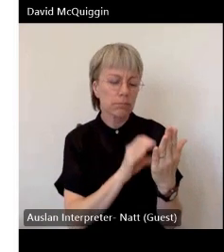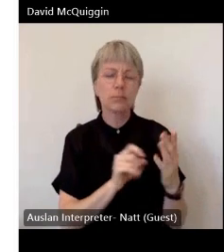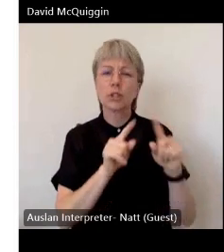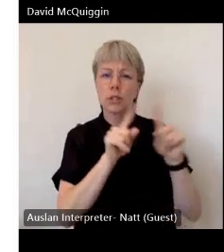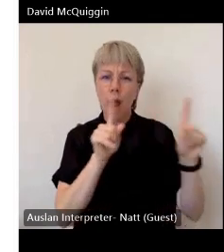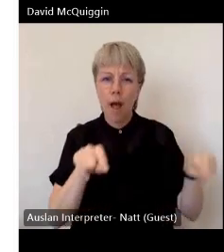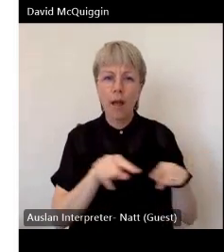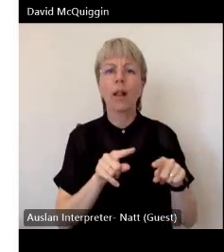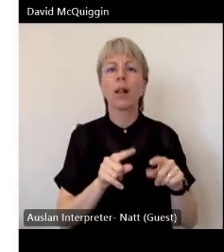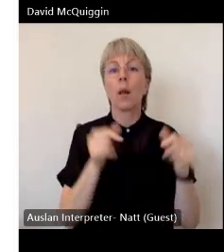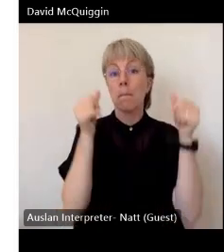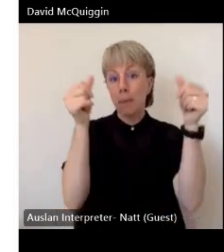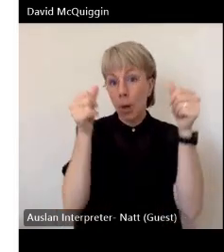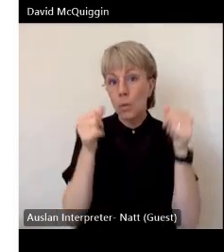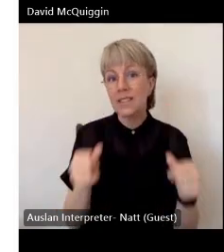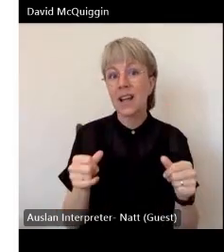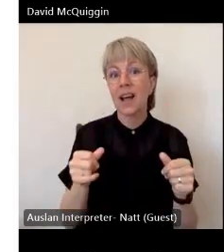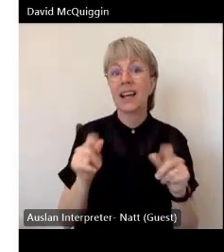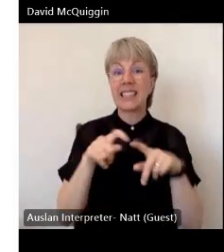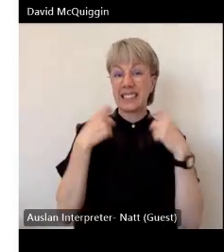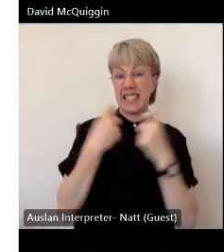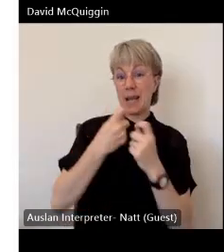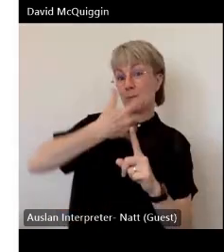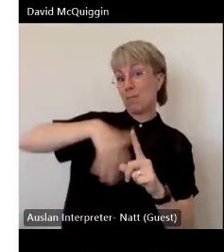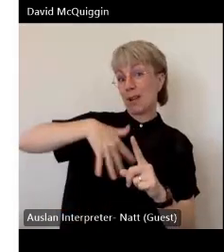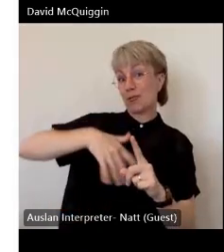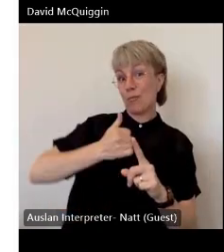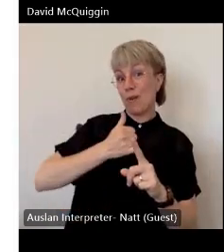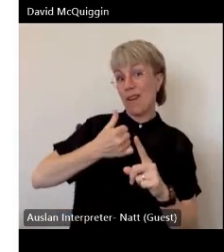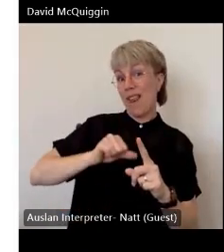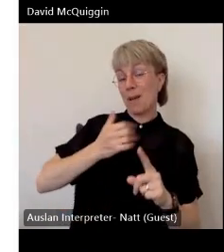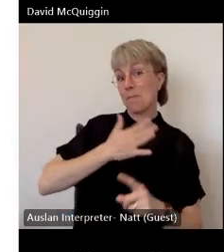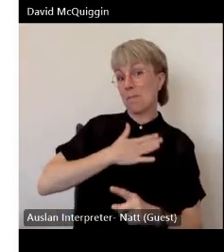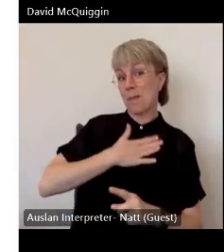posters, Teams backdrops, as you can see behind me.